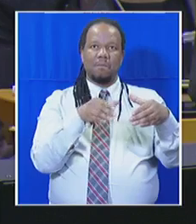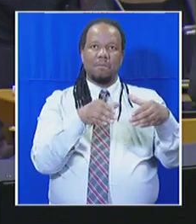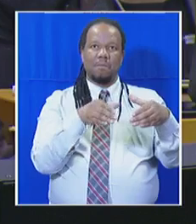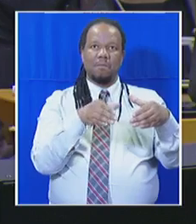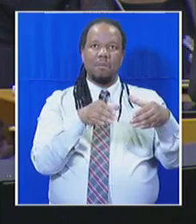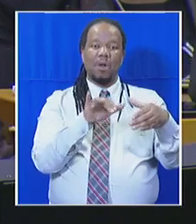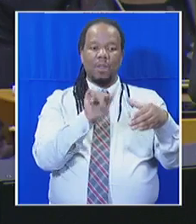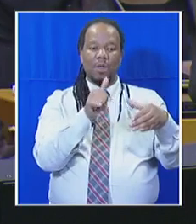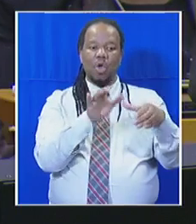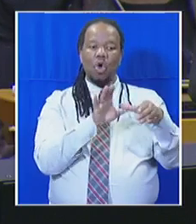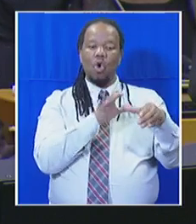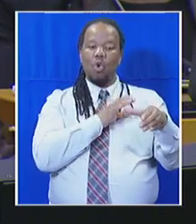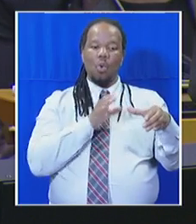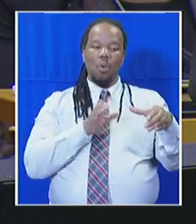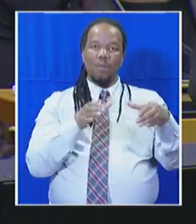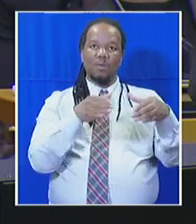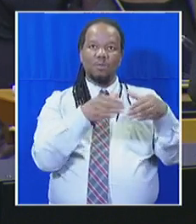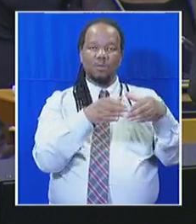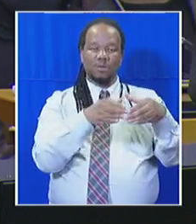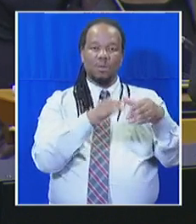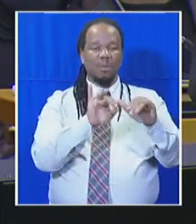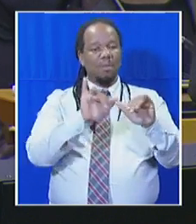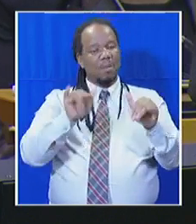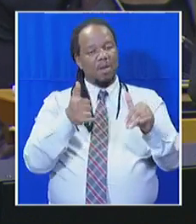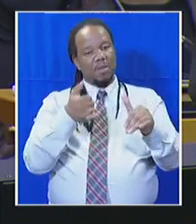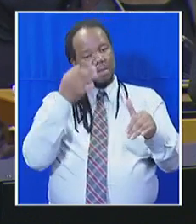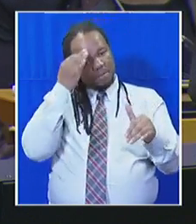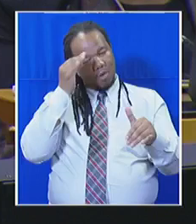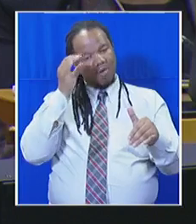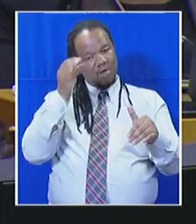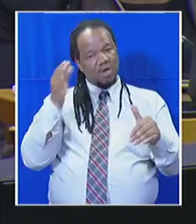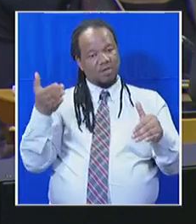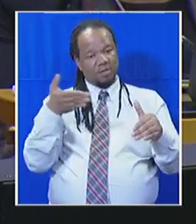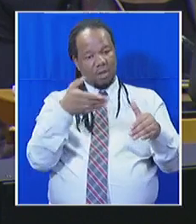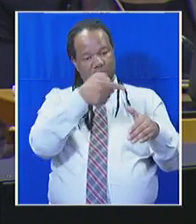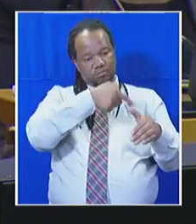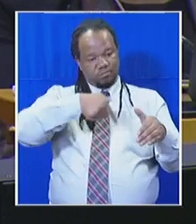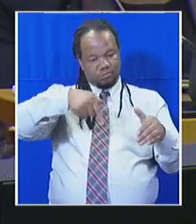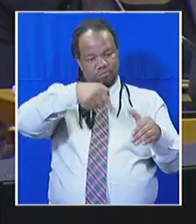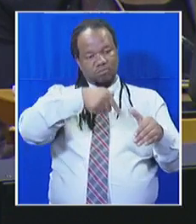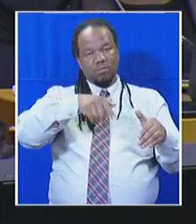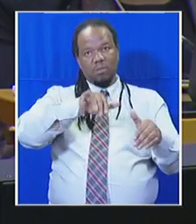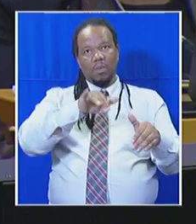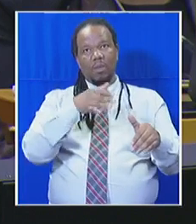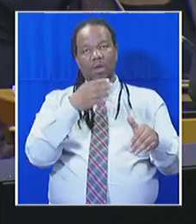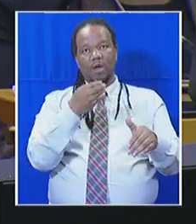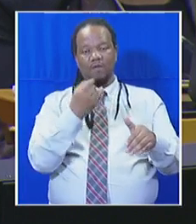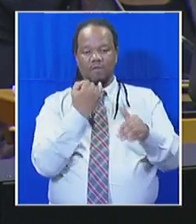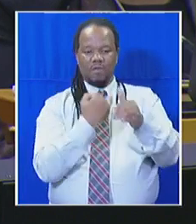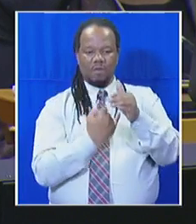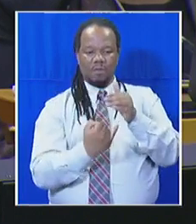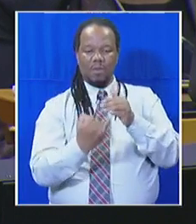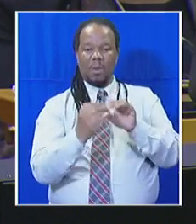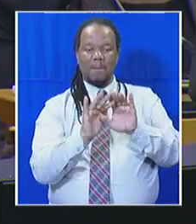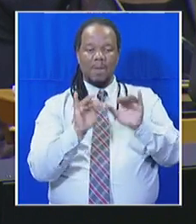acceptable commission led by Professor Fulmic. It has in its composition 2 independent forensic